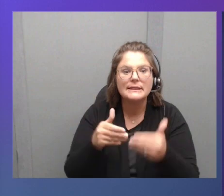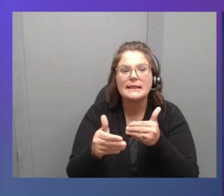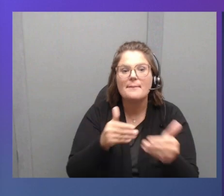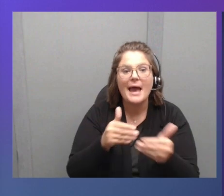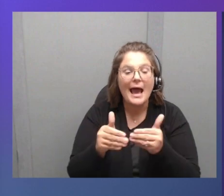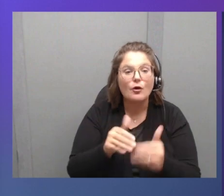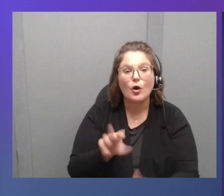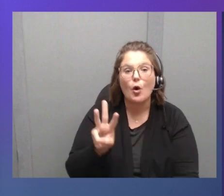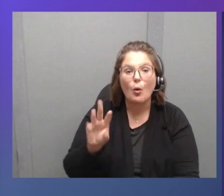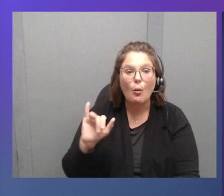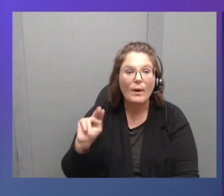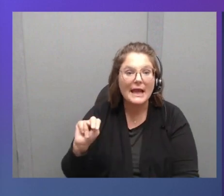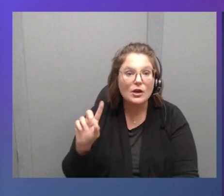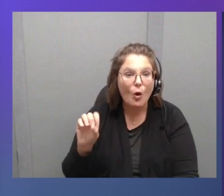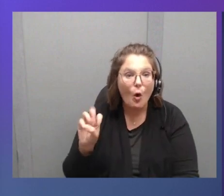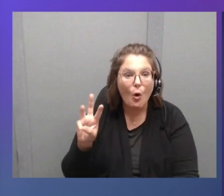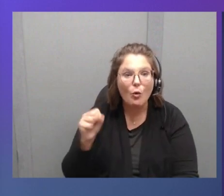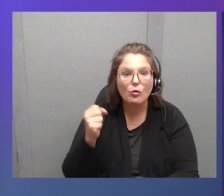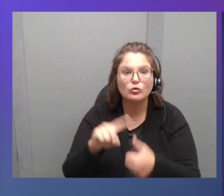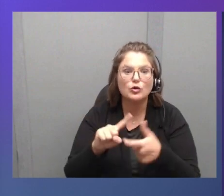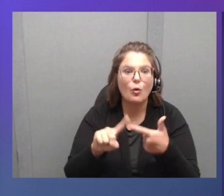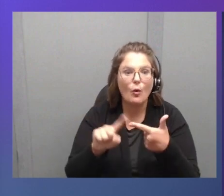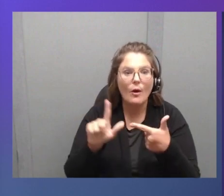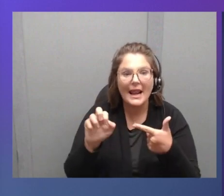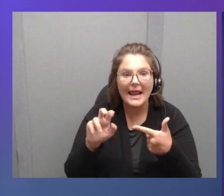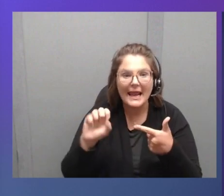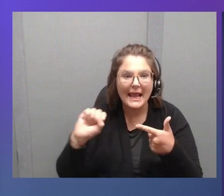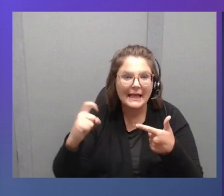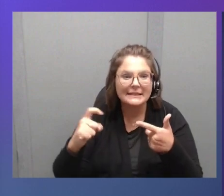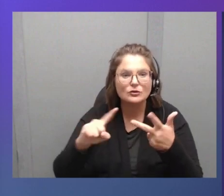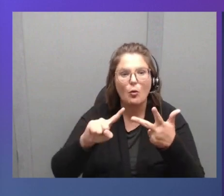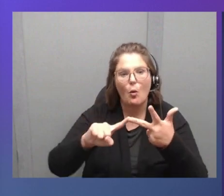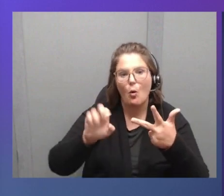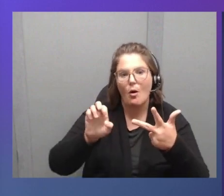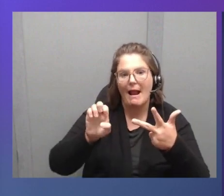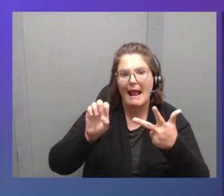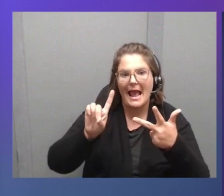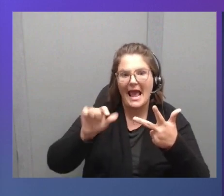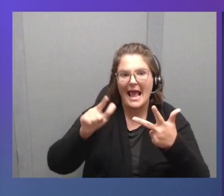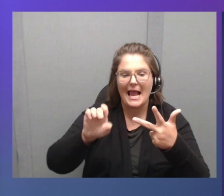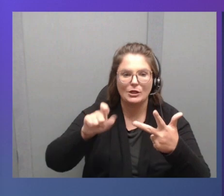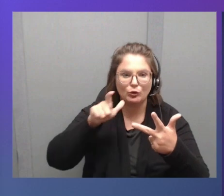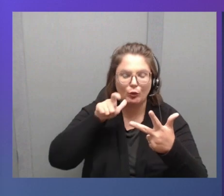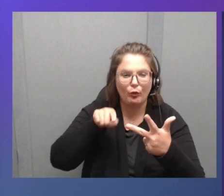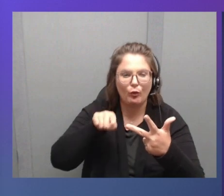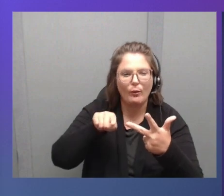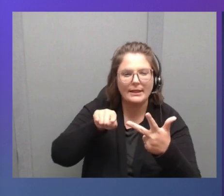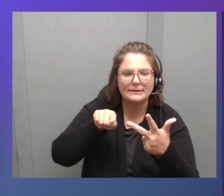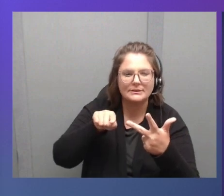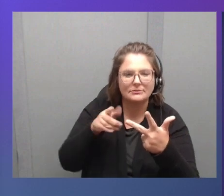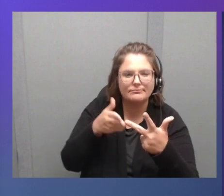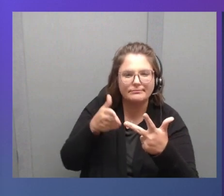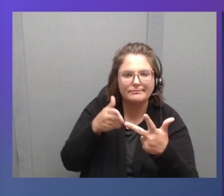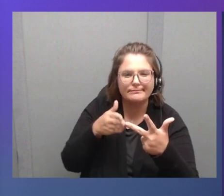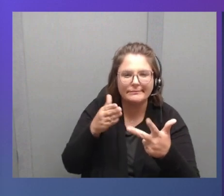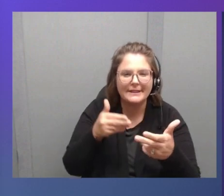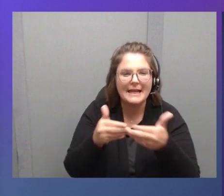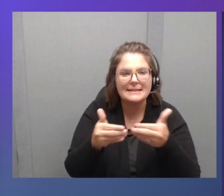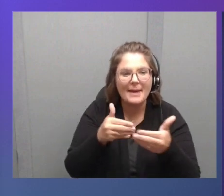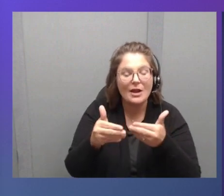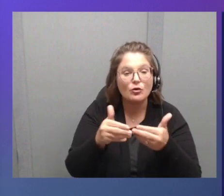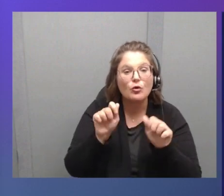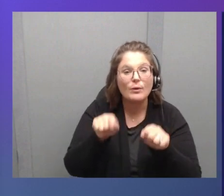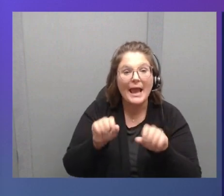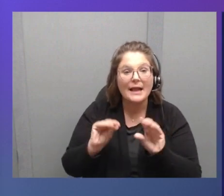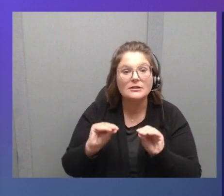Linux, or even on edge devices that are very resource constrained, you can install the Systems Manager agent, and